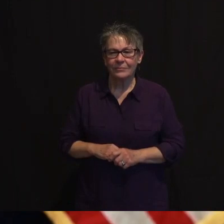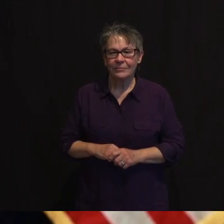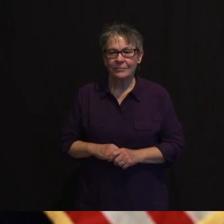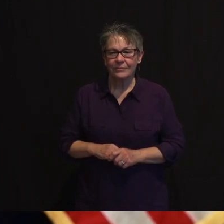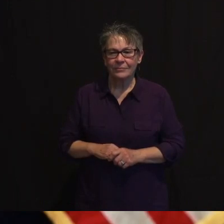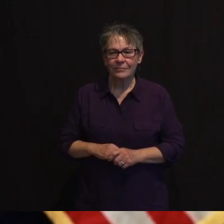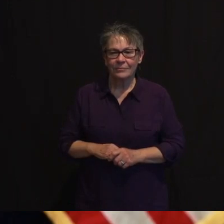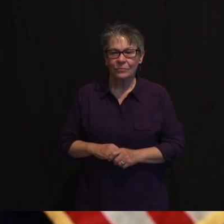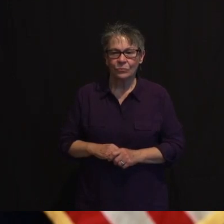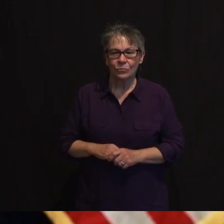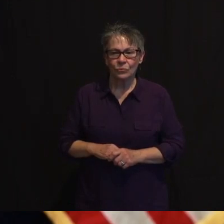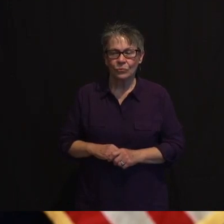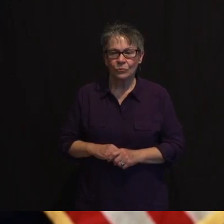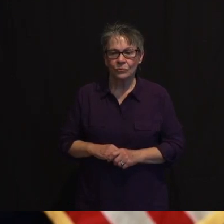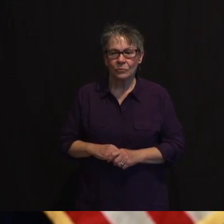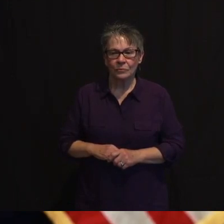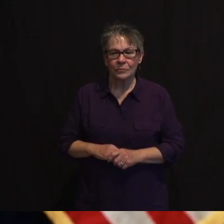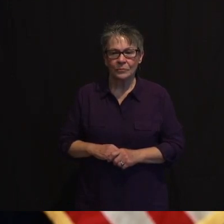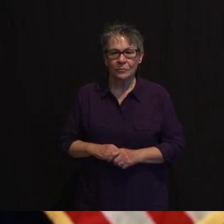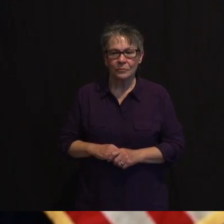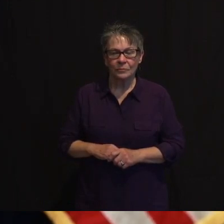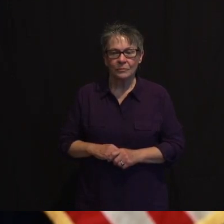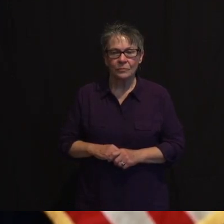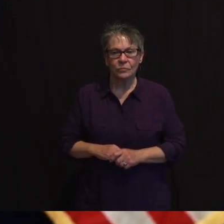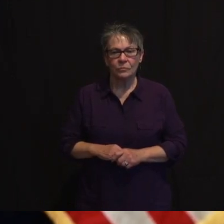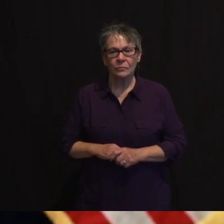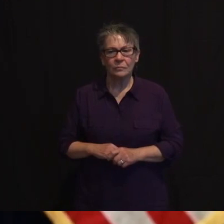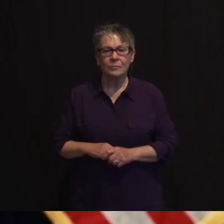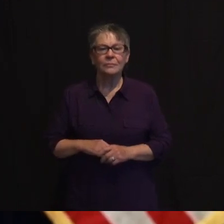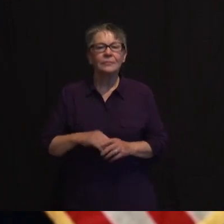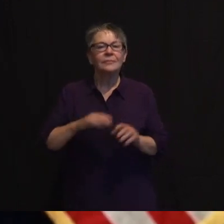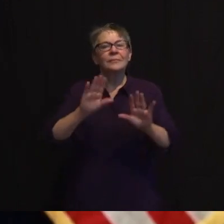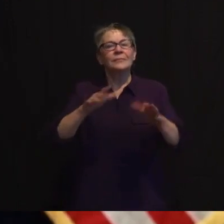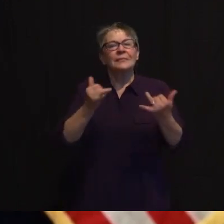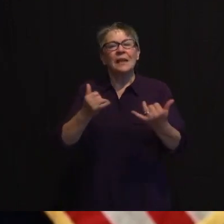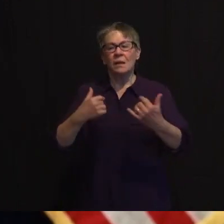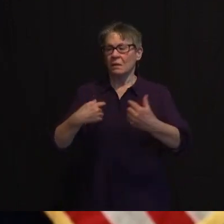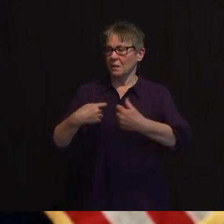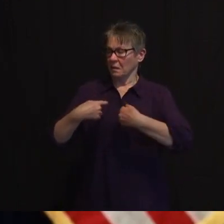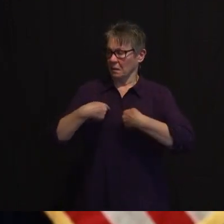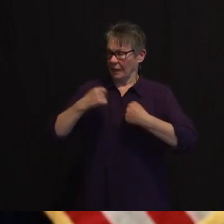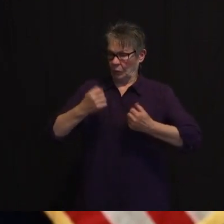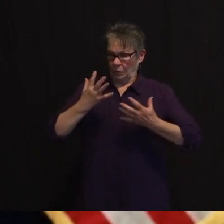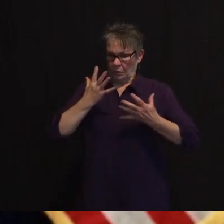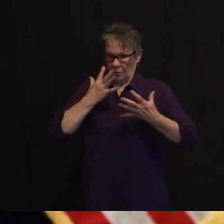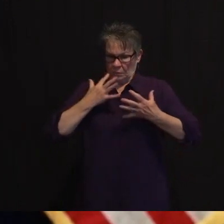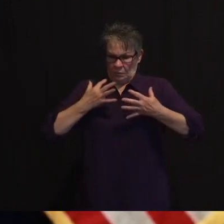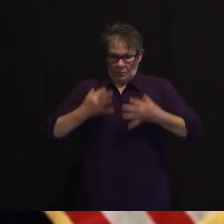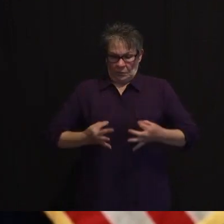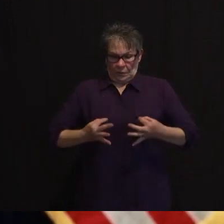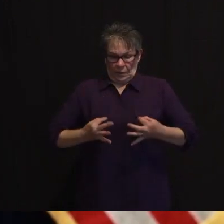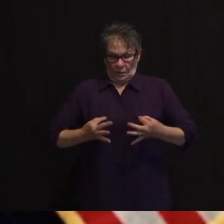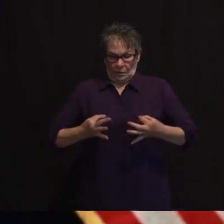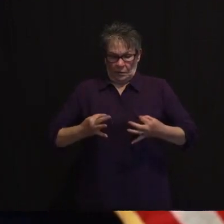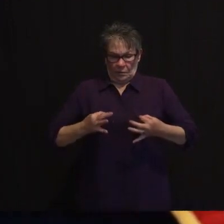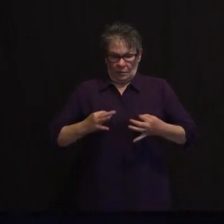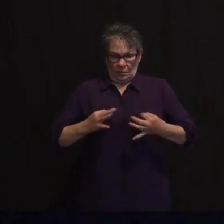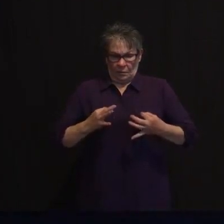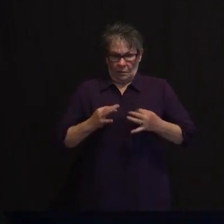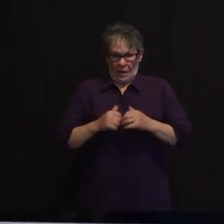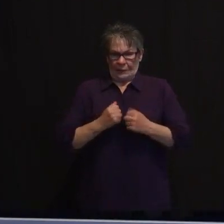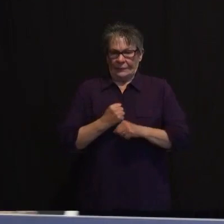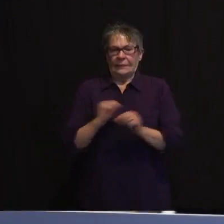that. Any comments on, I apologize, on drug shortages, pardon me, Judy, and then